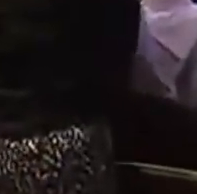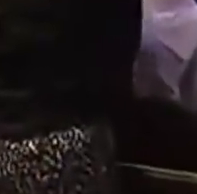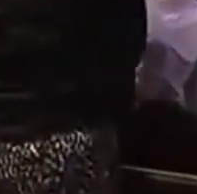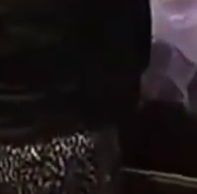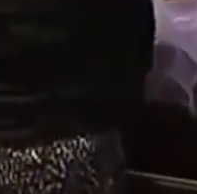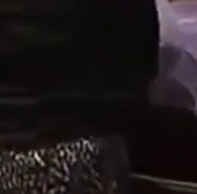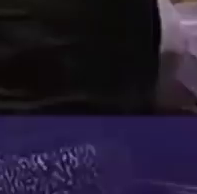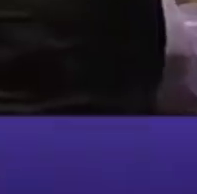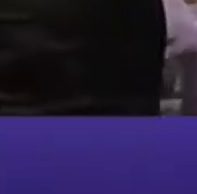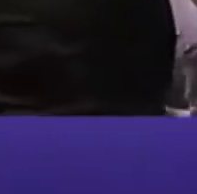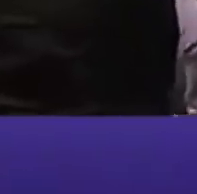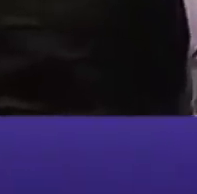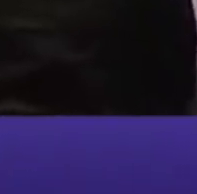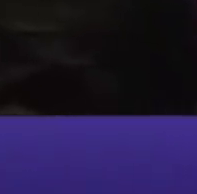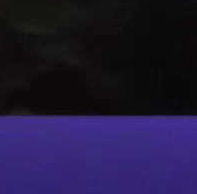Walk with me,